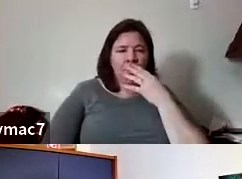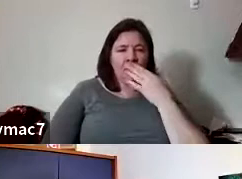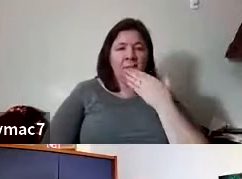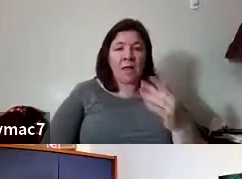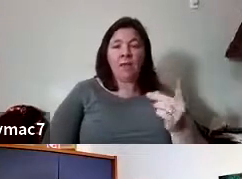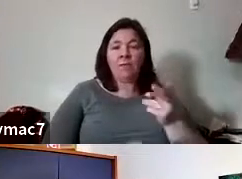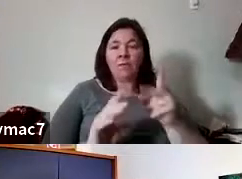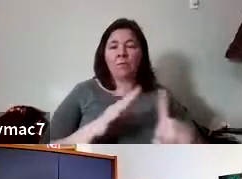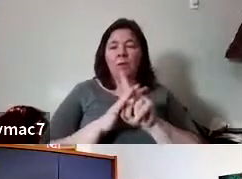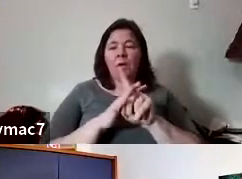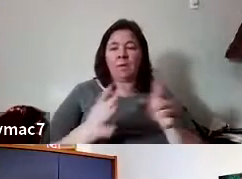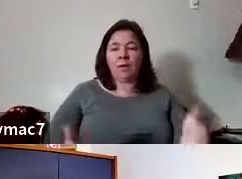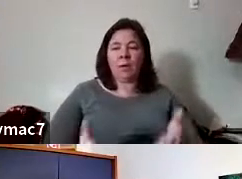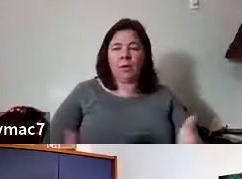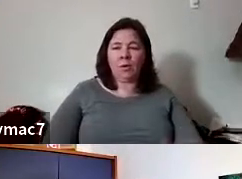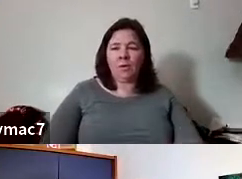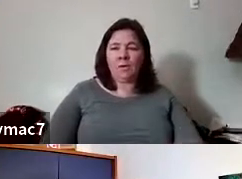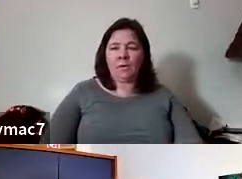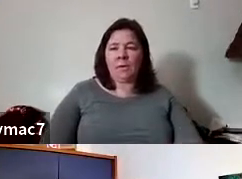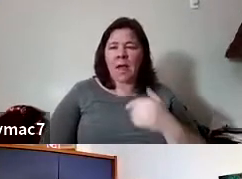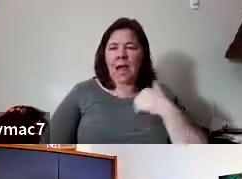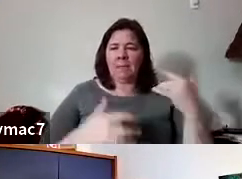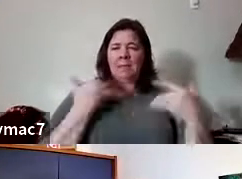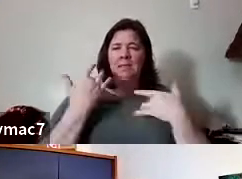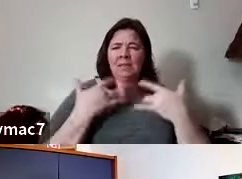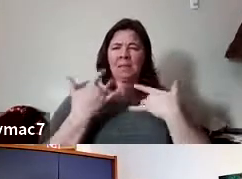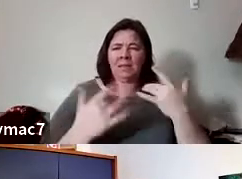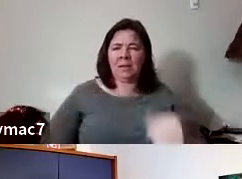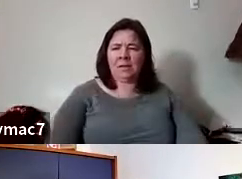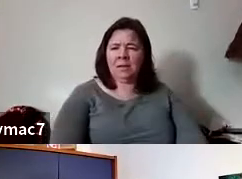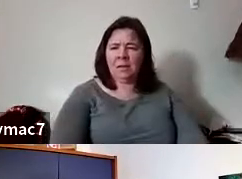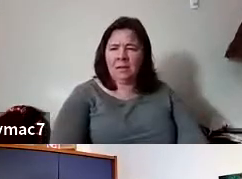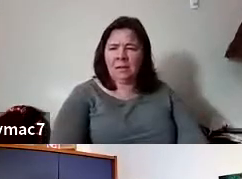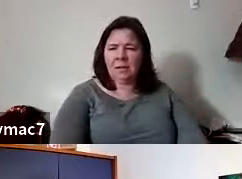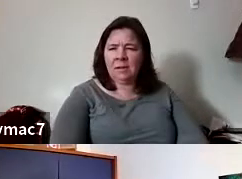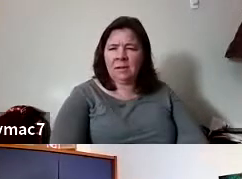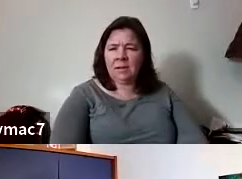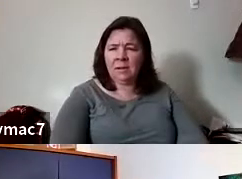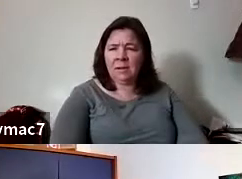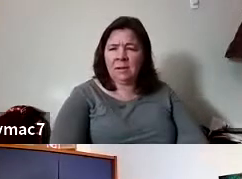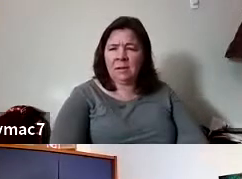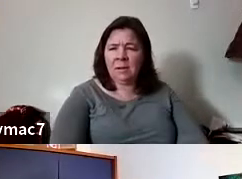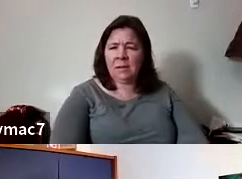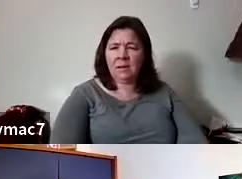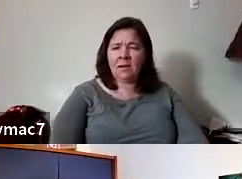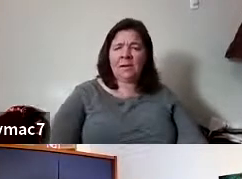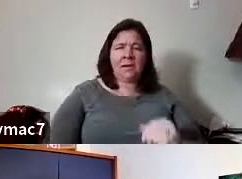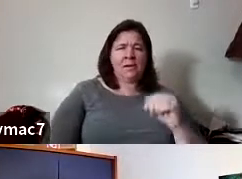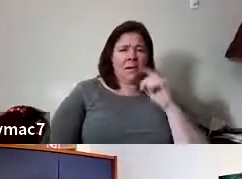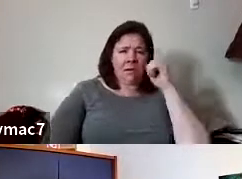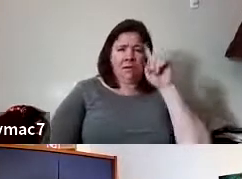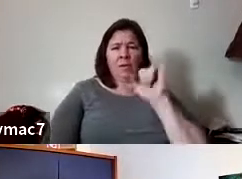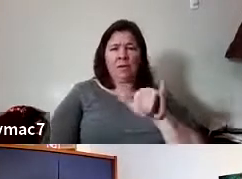here. Nice to I'm see excited. Dr. Bill, just on that annual subscription